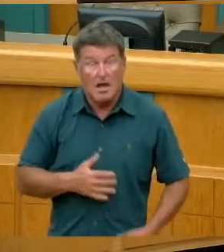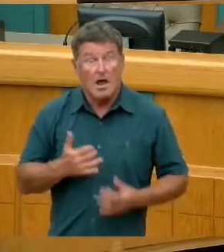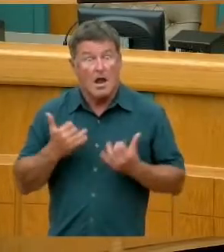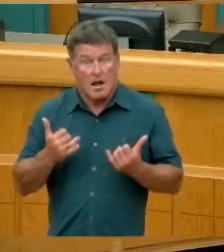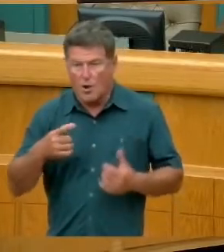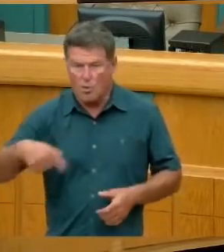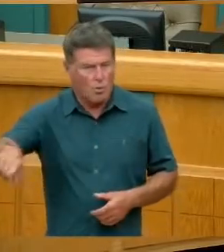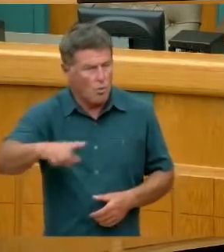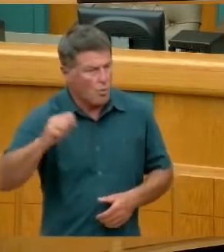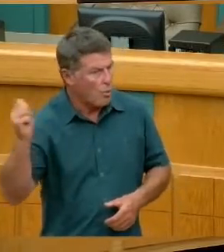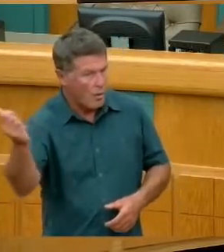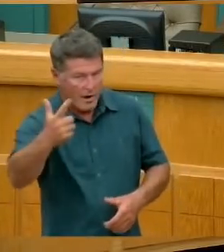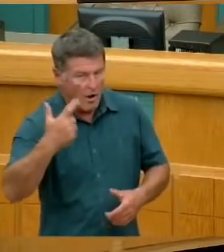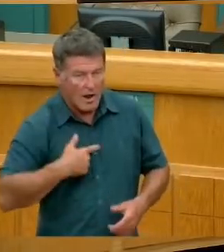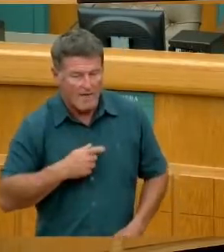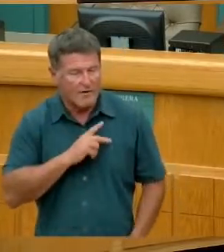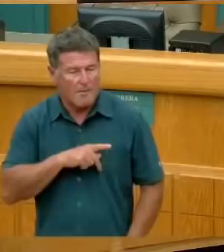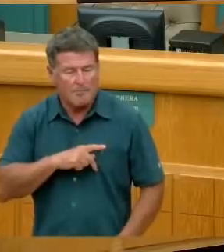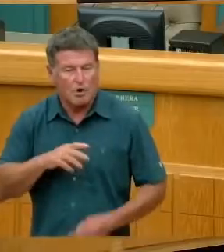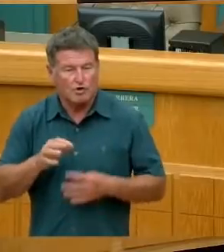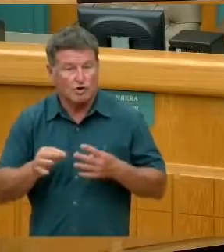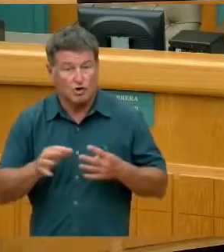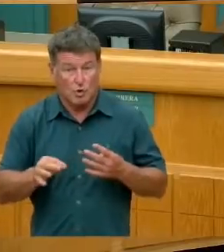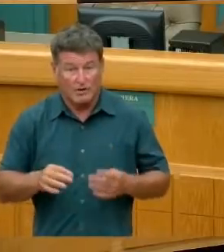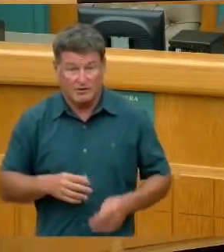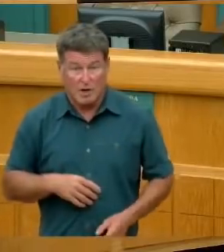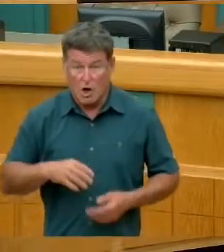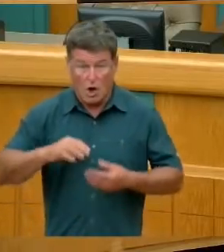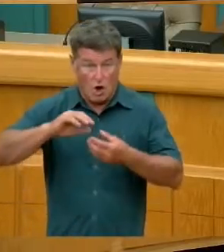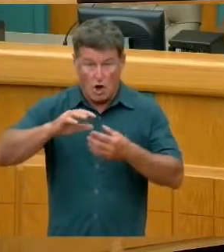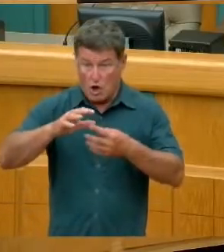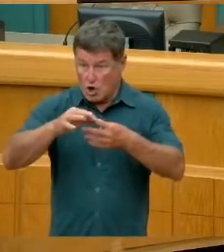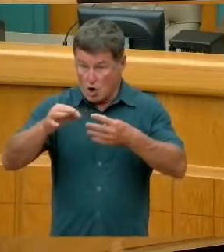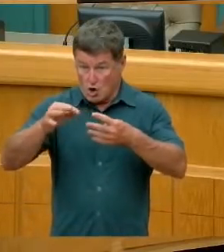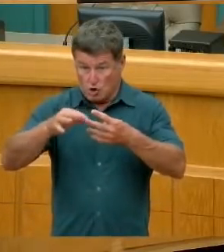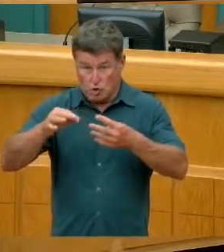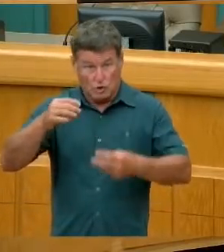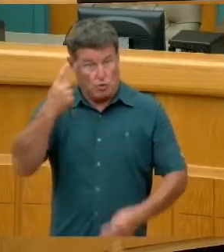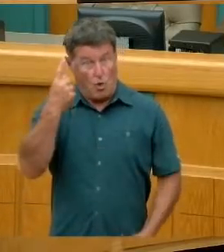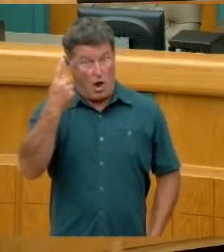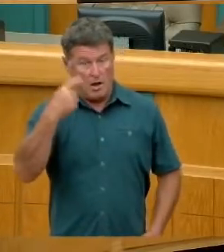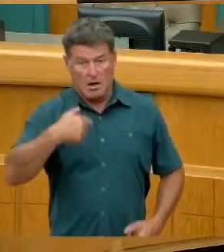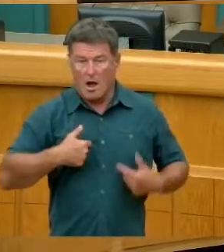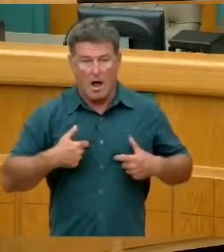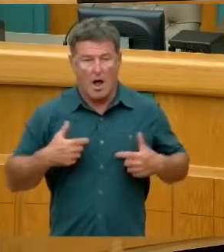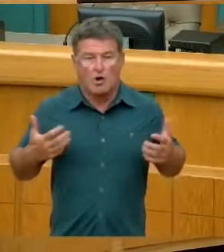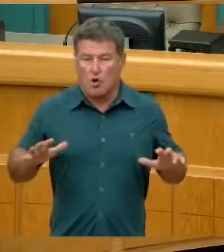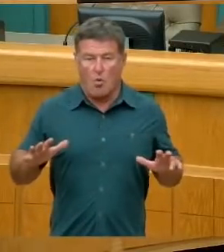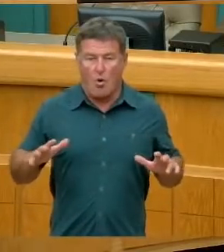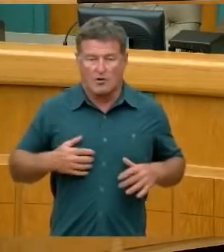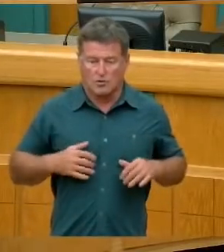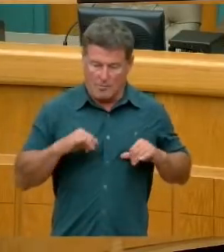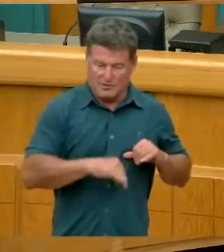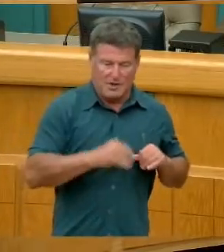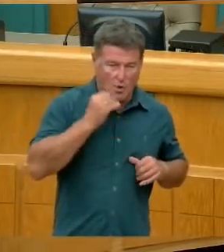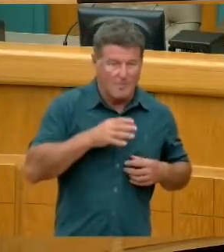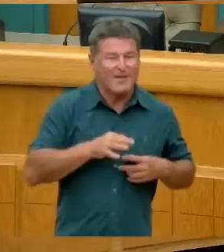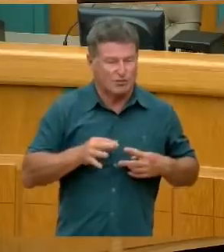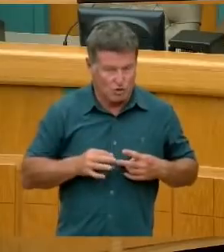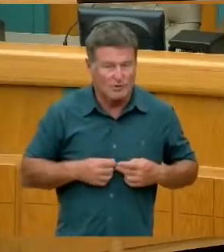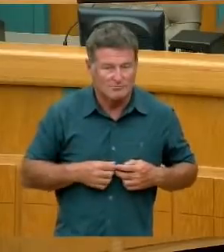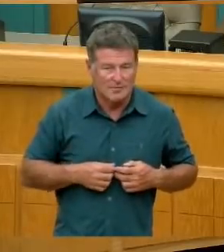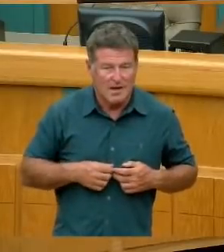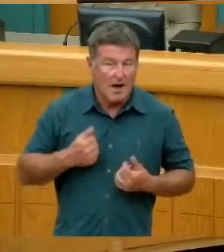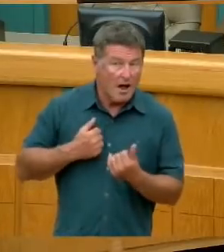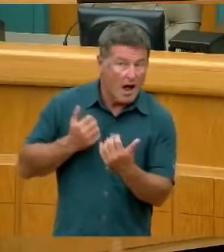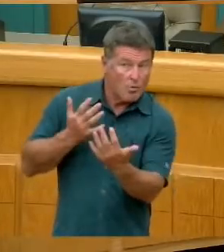Number 1 is I do not want to get COVID-19, therefore I'm choosing to stay at home. I'm not going to go out. I'm going to wait till